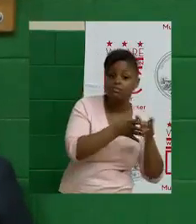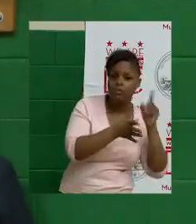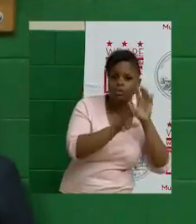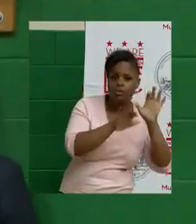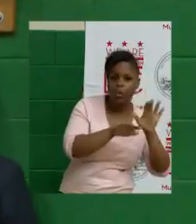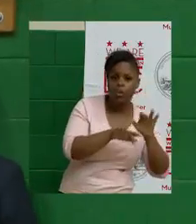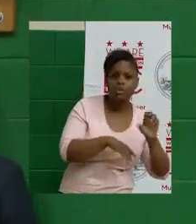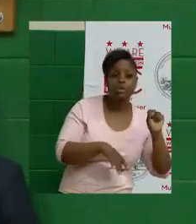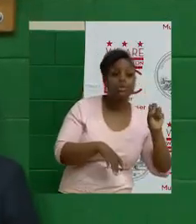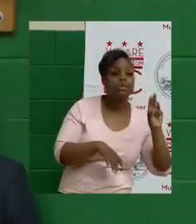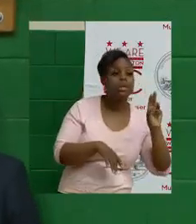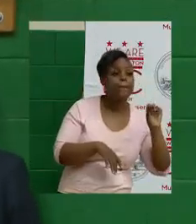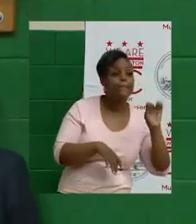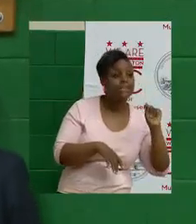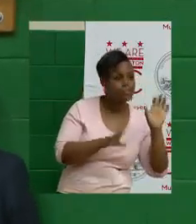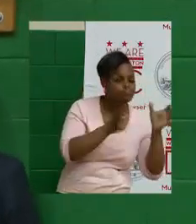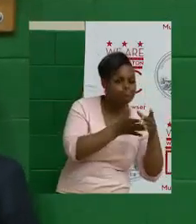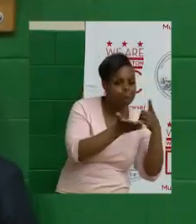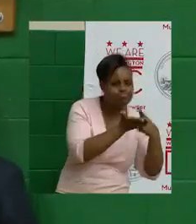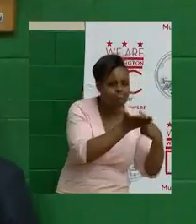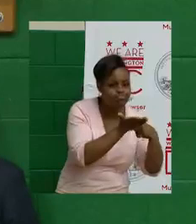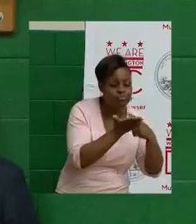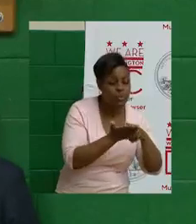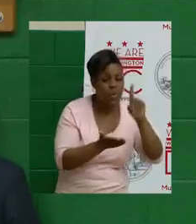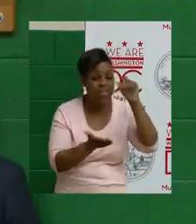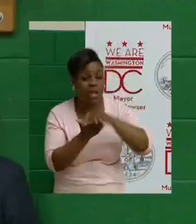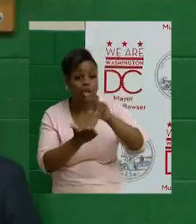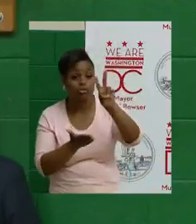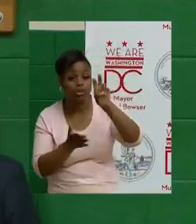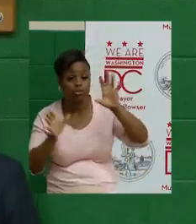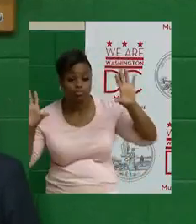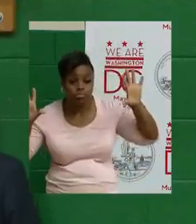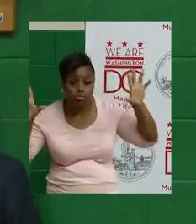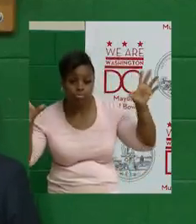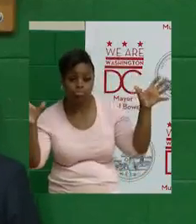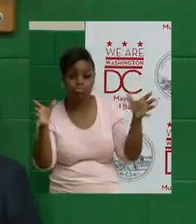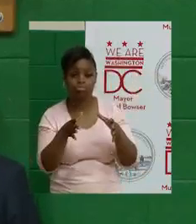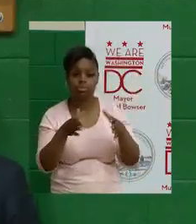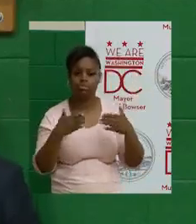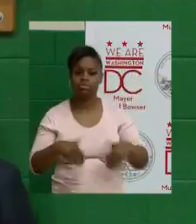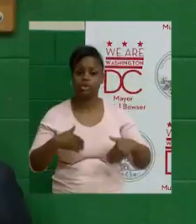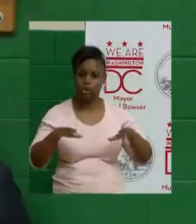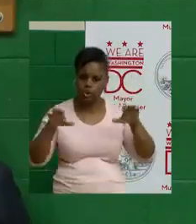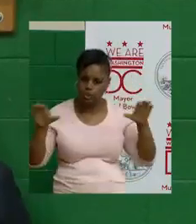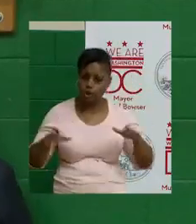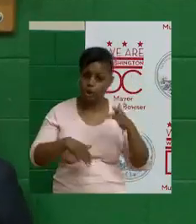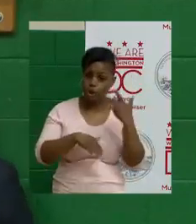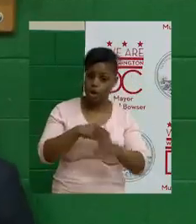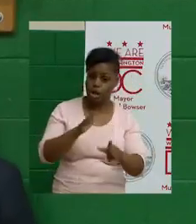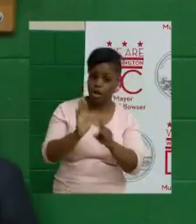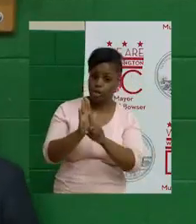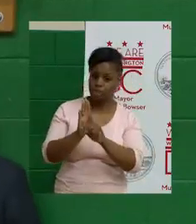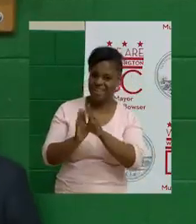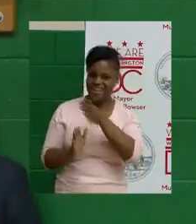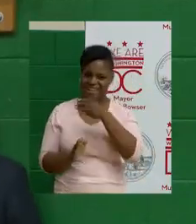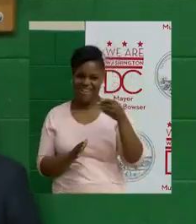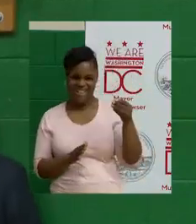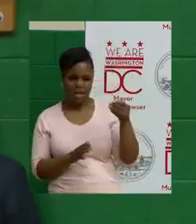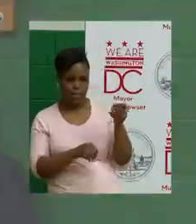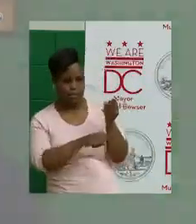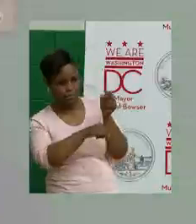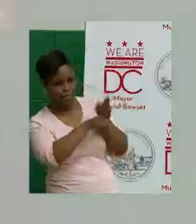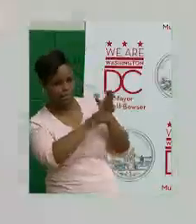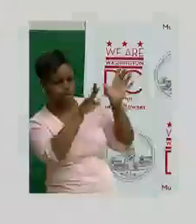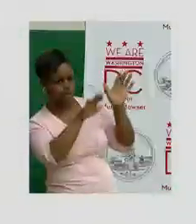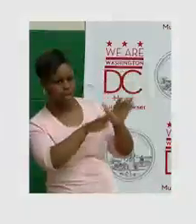it brings together over 1,200 folks who try to ensure that we can do early alerts and then be on top of the storm as it's